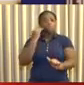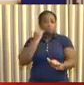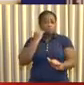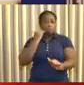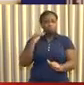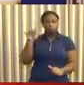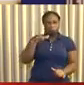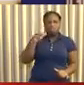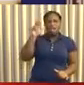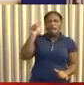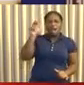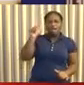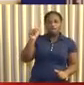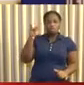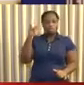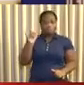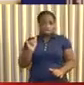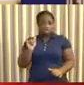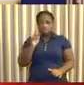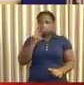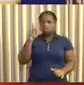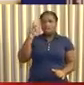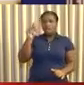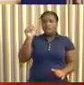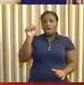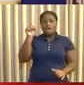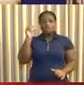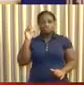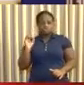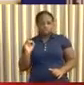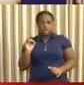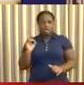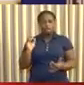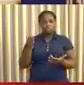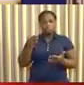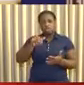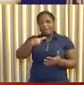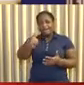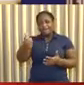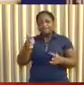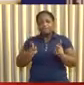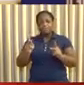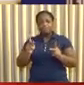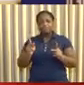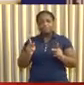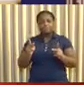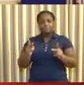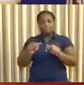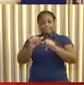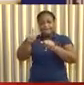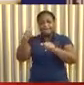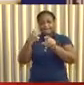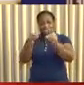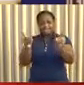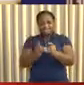the Greater Accra Metropolitan Area and Kasoa and the Greater Kumasi Metropolitan Area and its contiguous